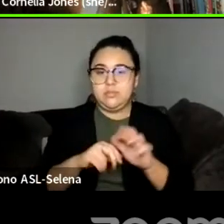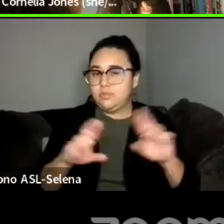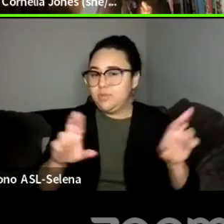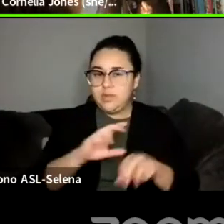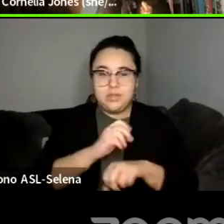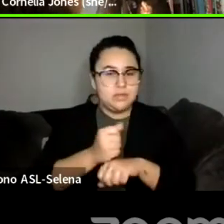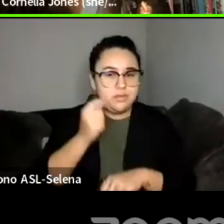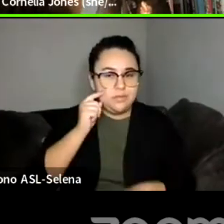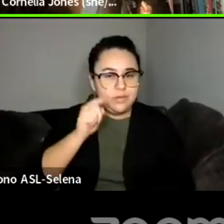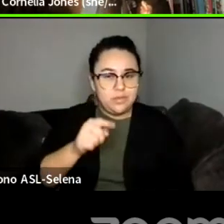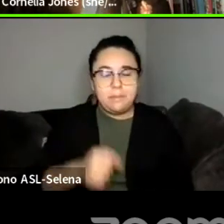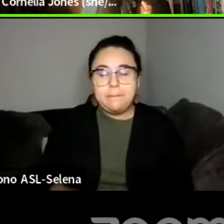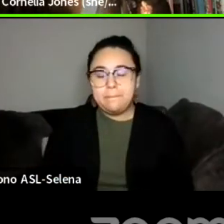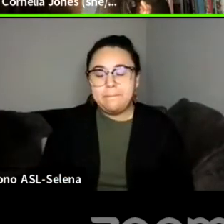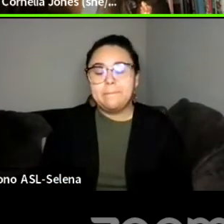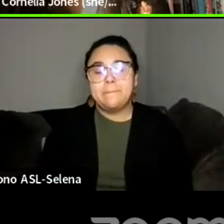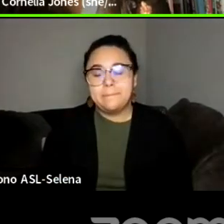is